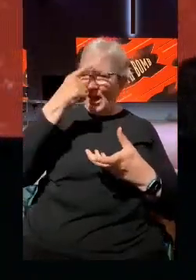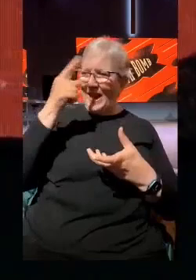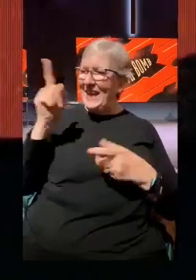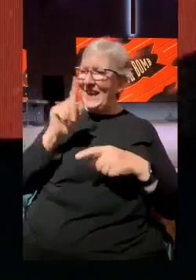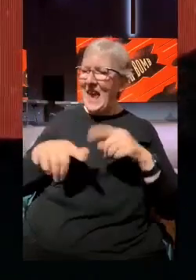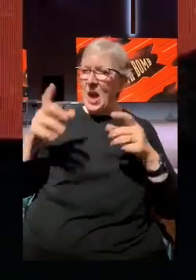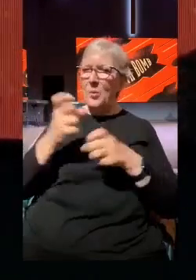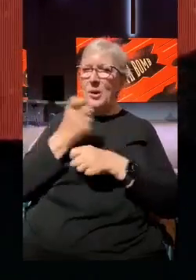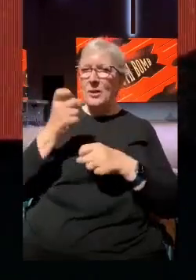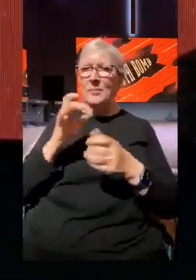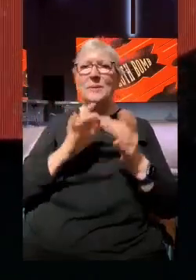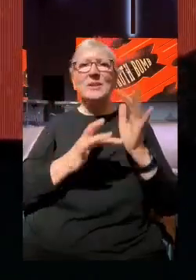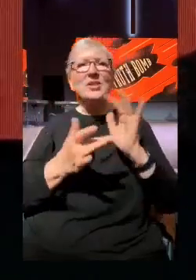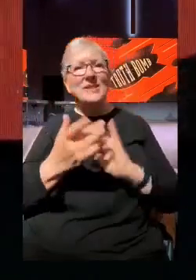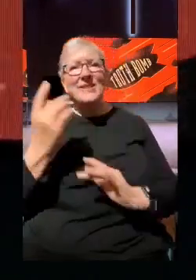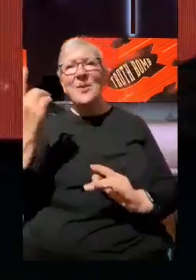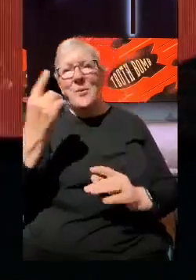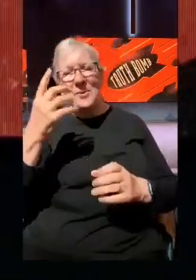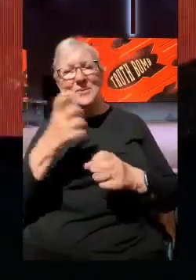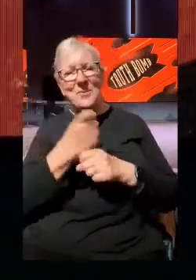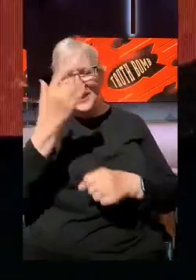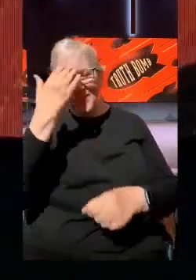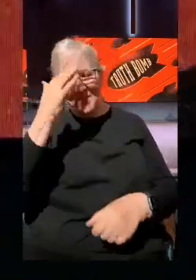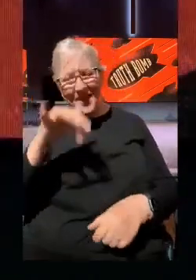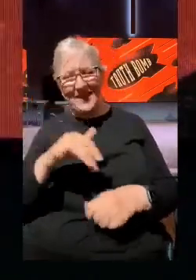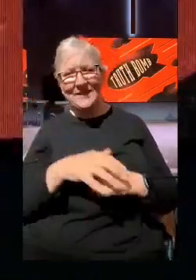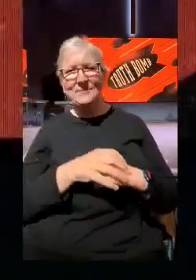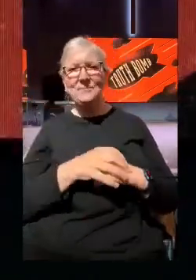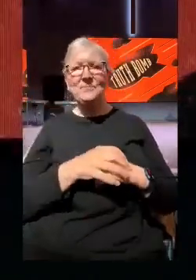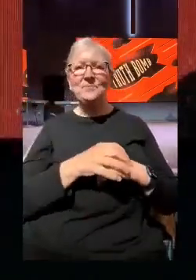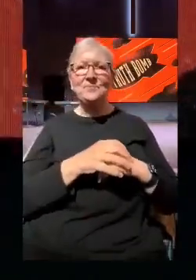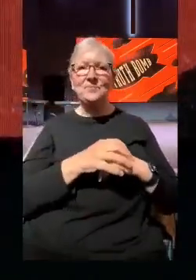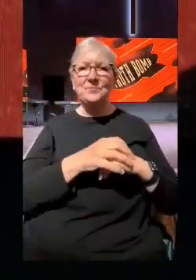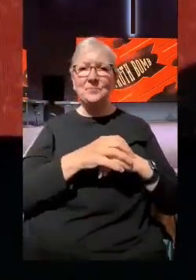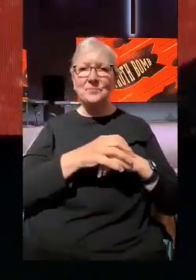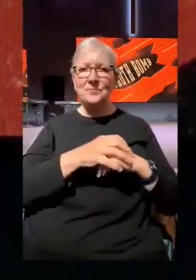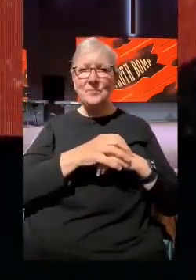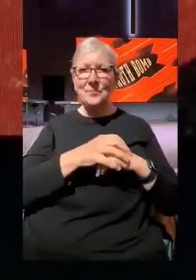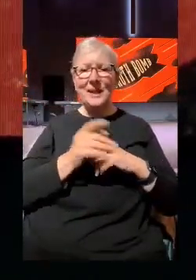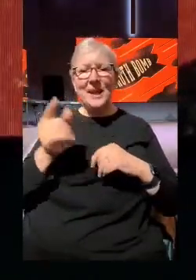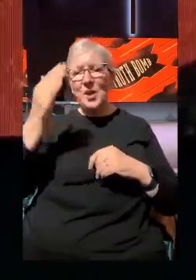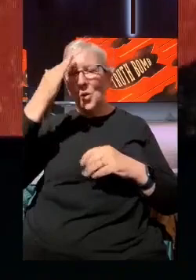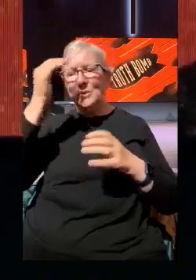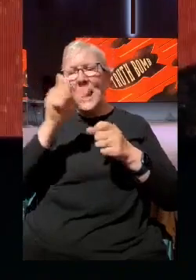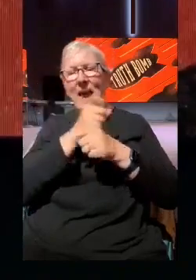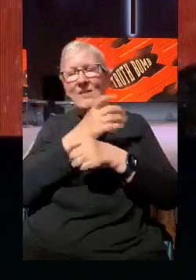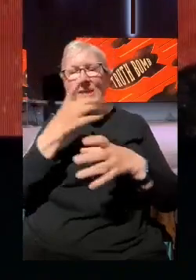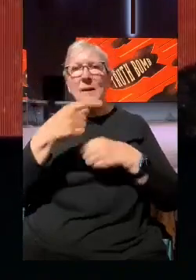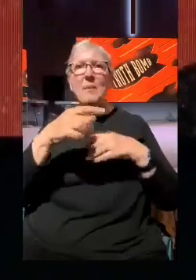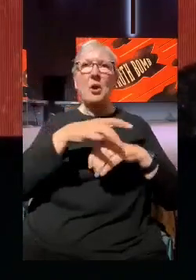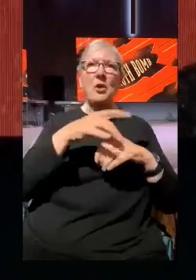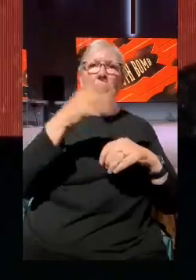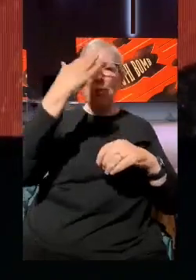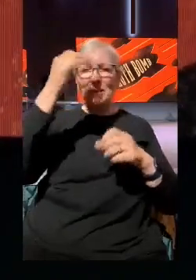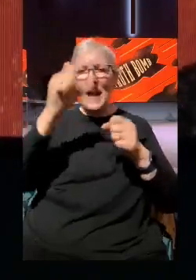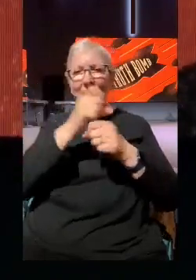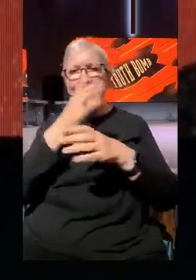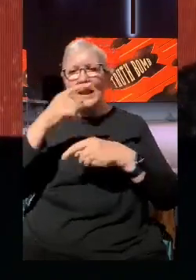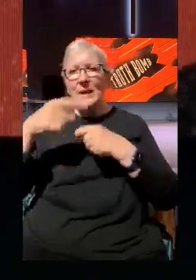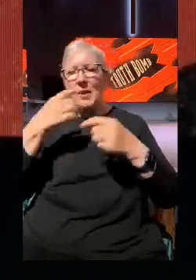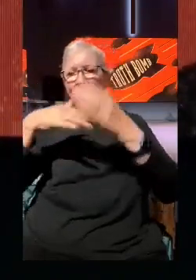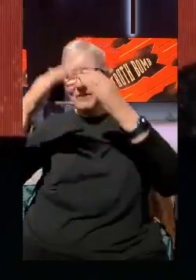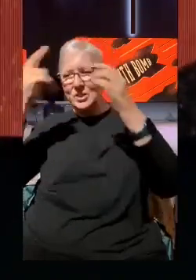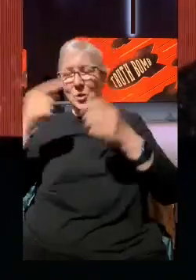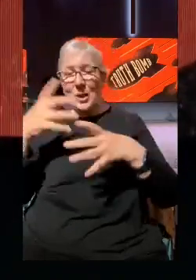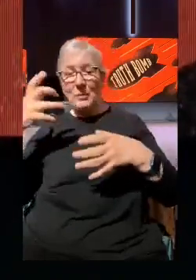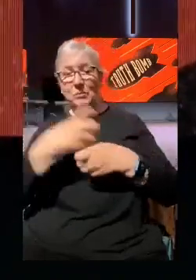Jesus always wins, because he knows everything there is to know about the earth, and he knows everything there is to know about heaven. So he had won. Enter